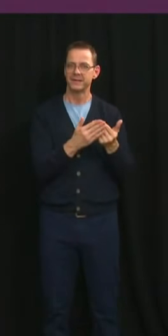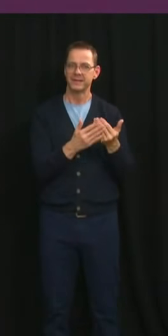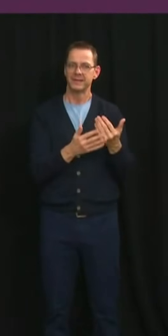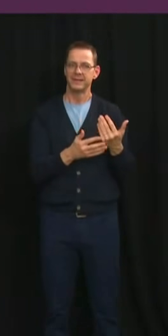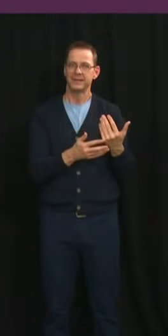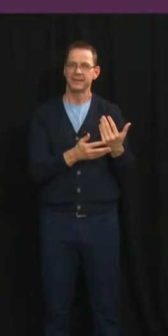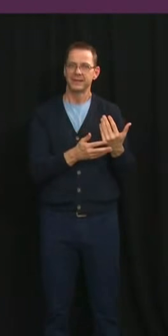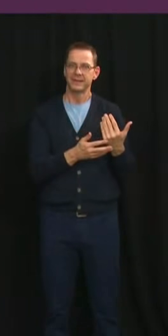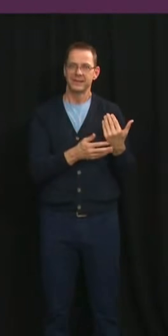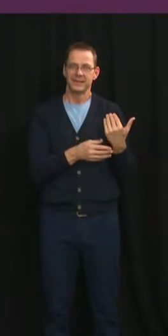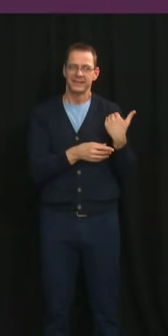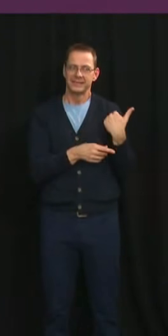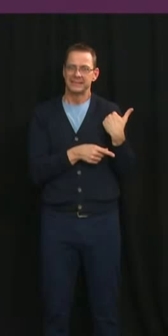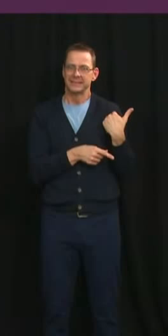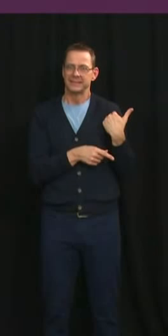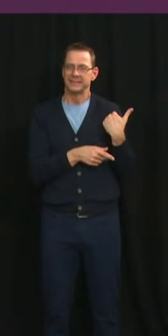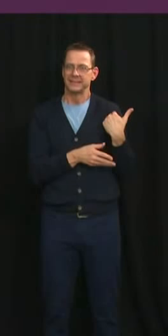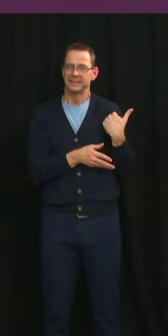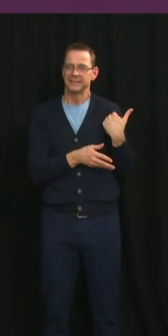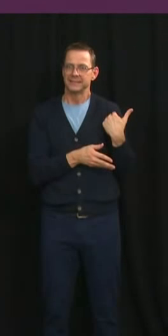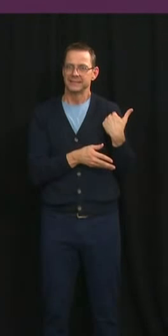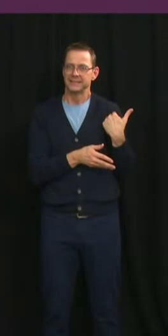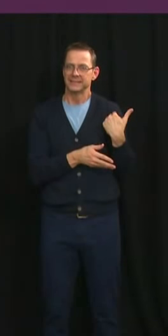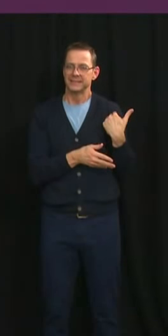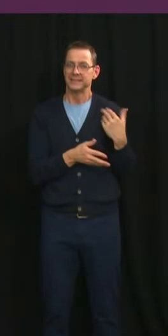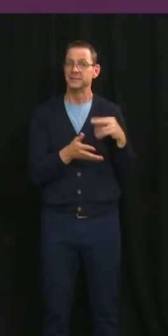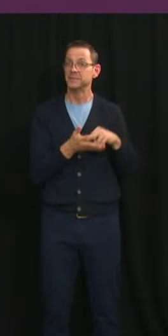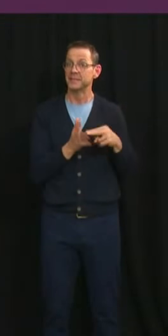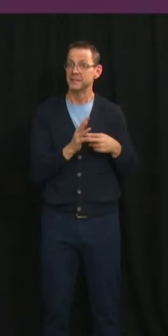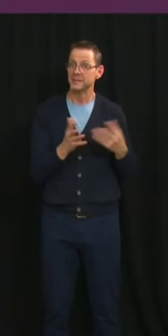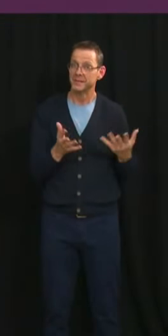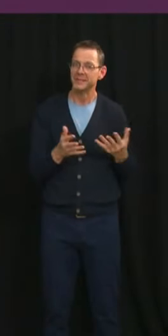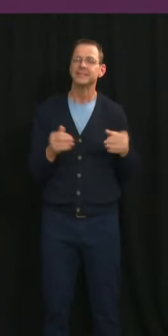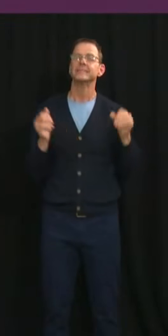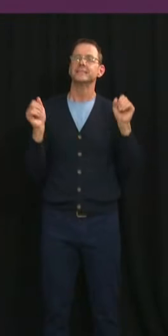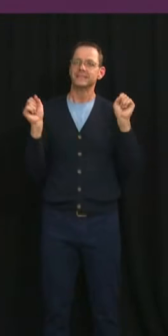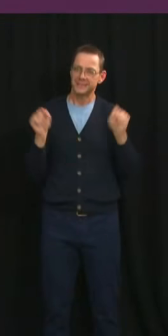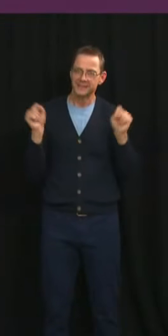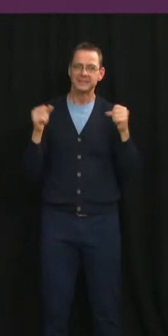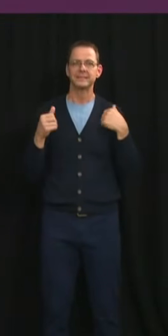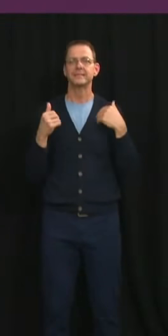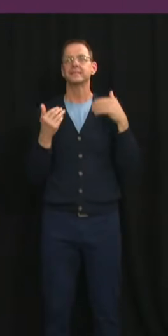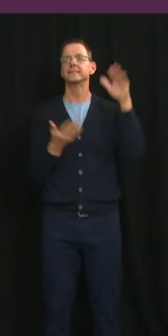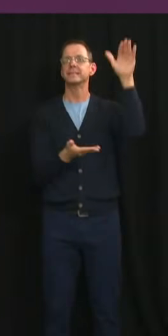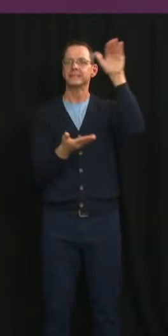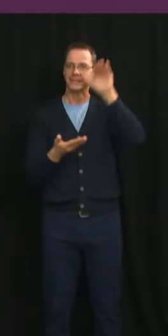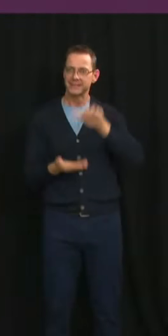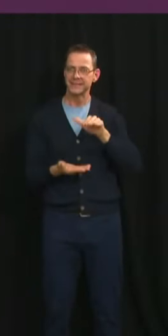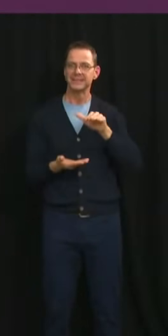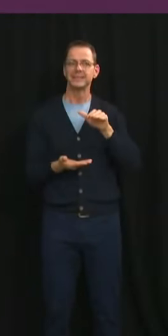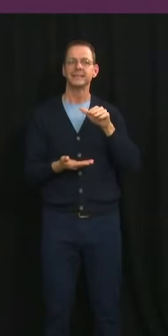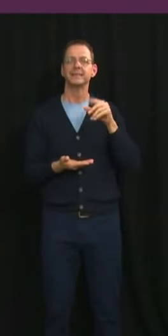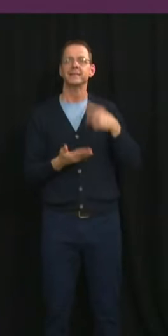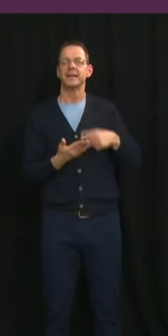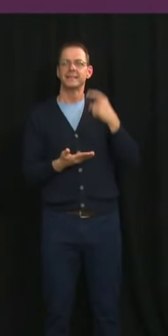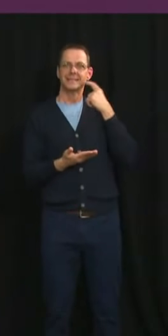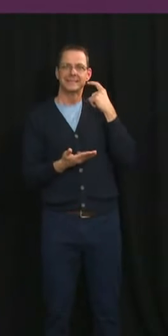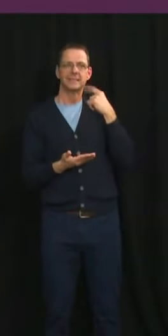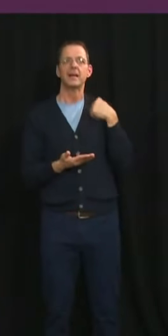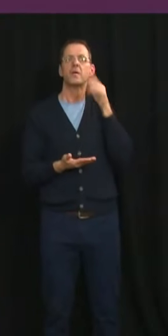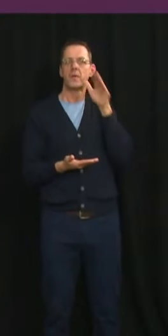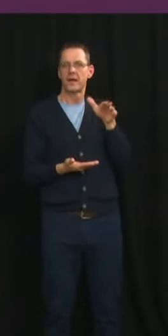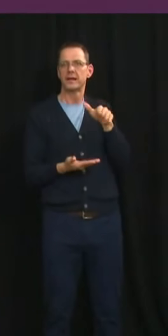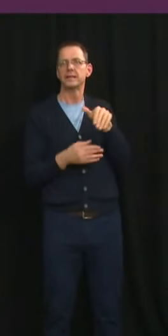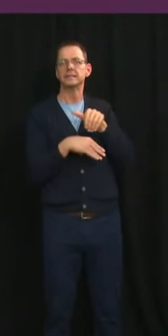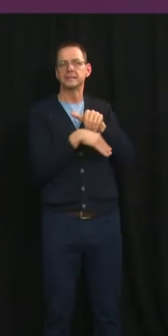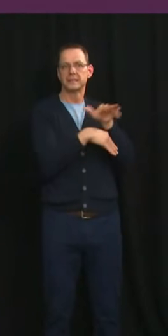they can, and those vaccines right now in inventory are going to get into the arms of Albertans as quickly as possible. For the direction that's been